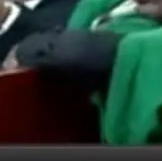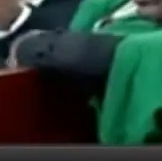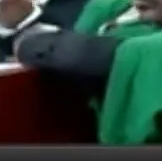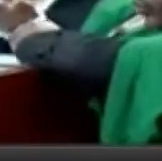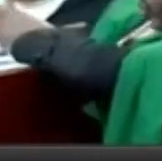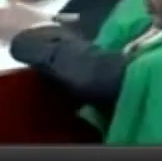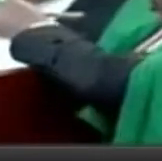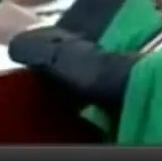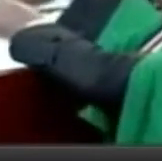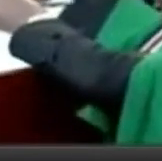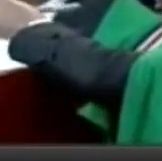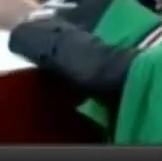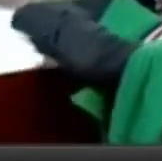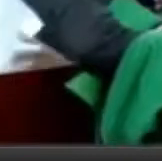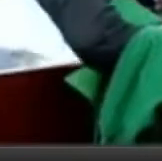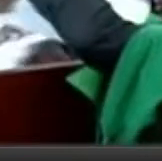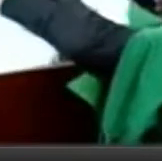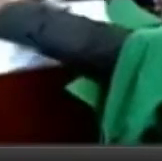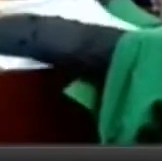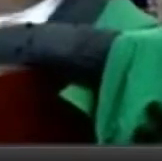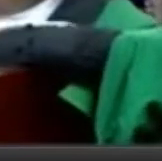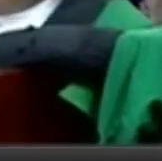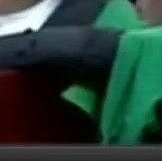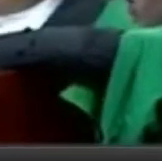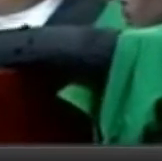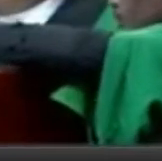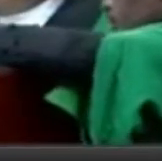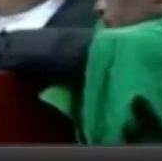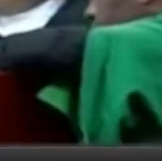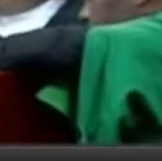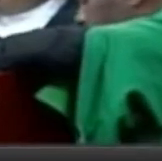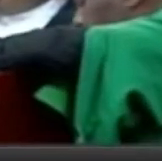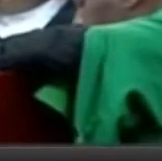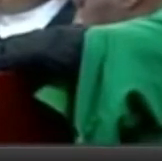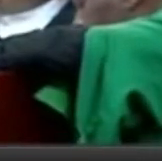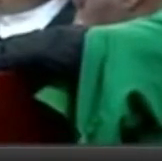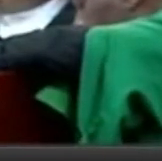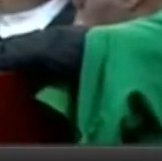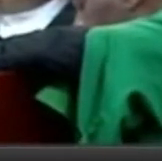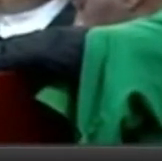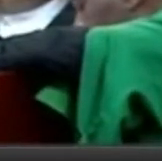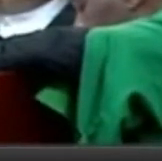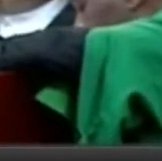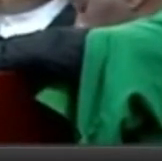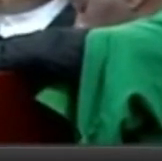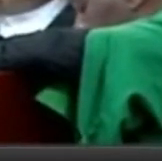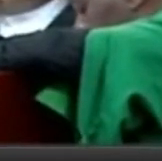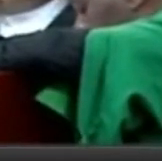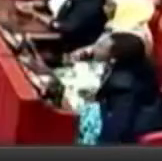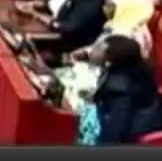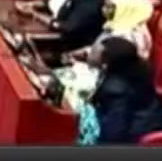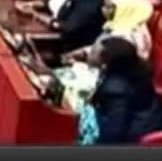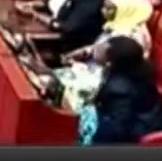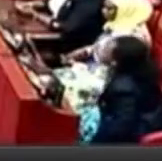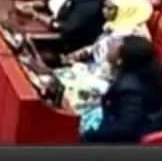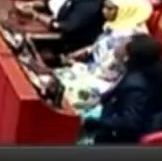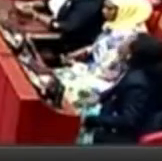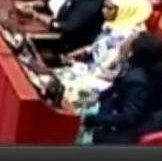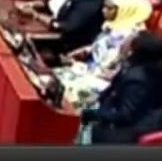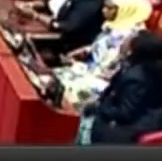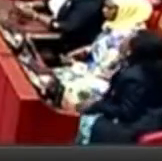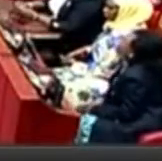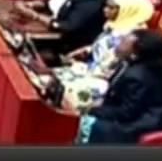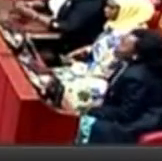Order 73, roll call voting. When the Speaker directs a roll call voting to be taken,